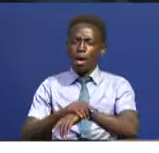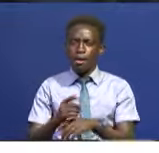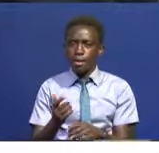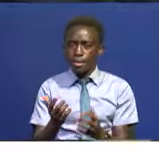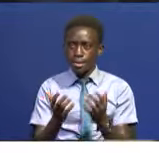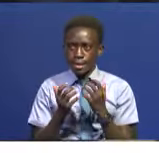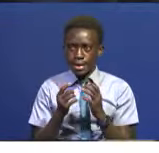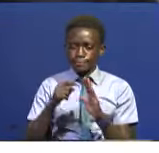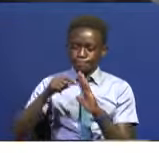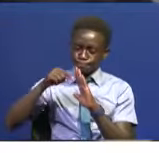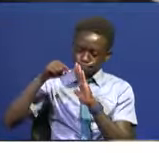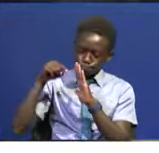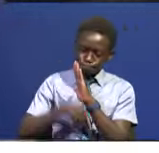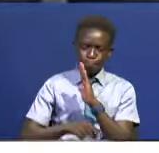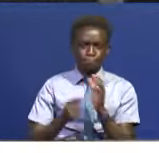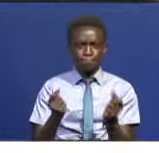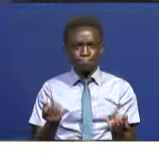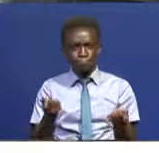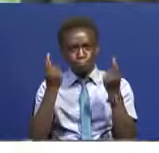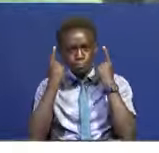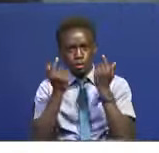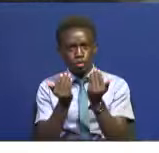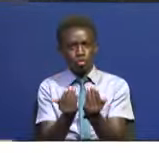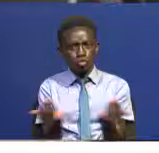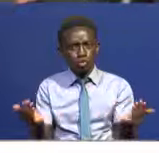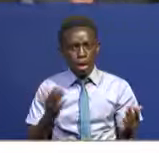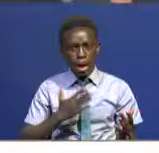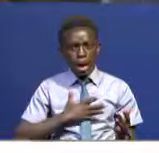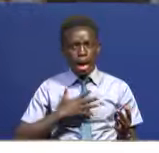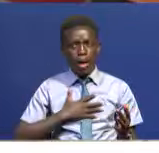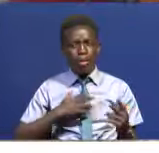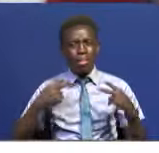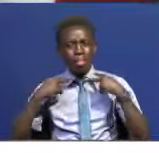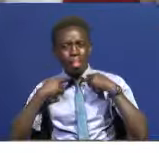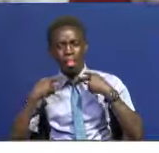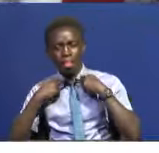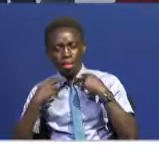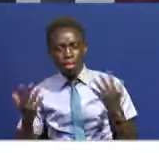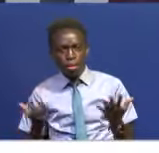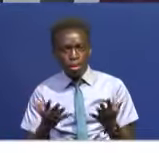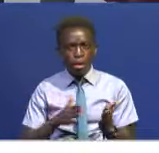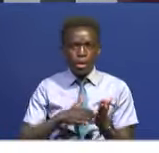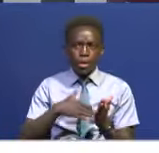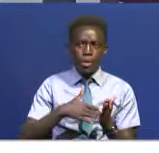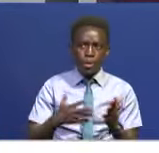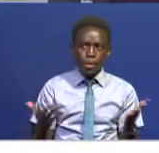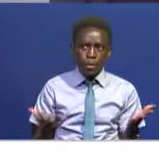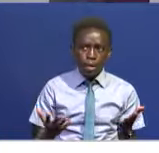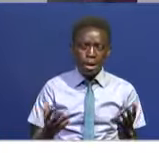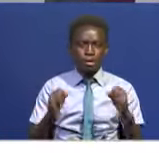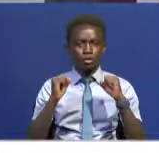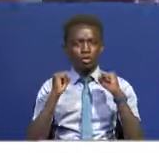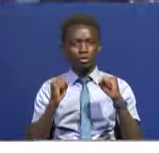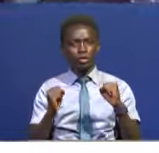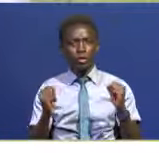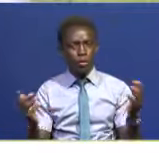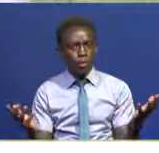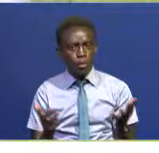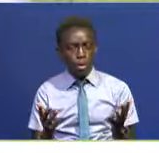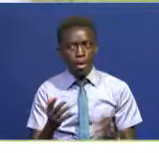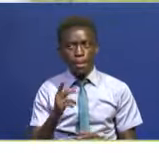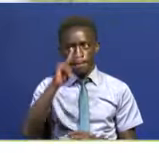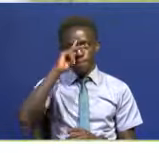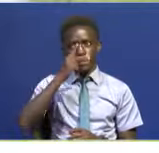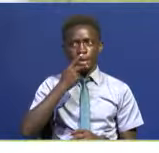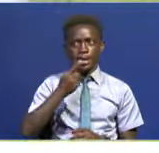what our children are struggling with, where they are weak, where they are strong, and where we should come in as parents.